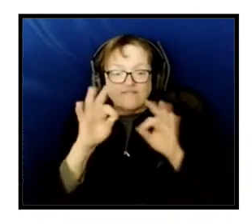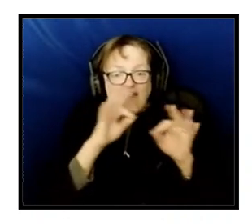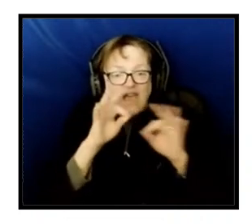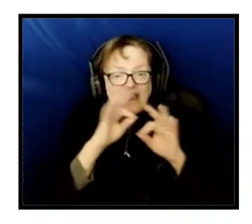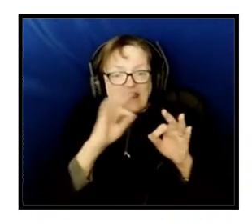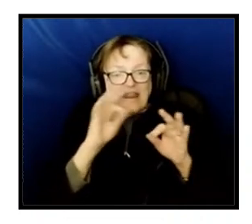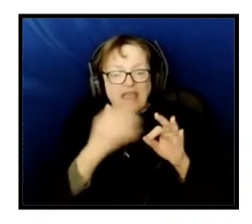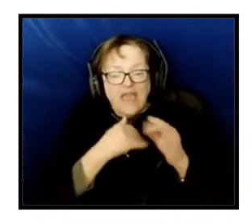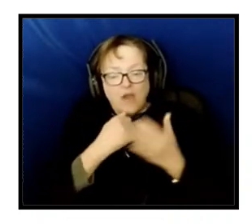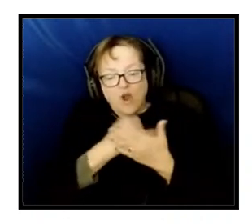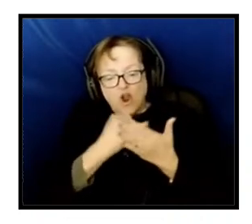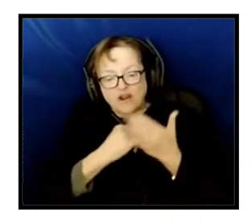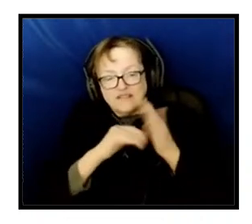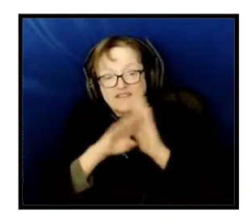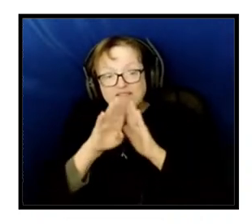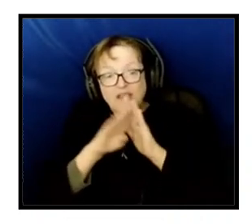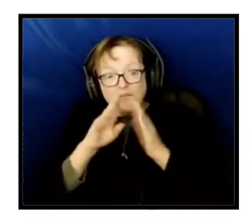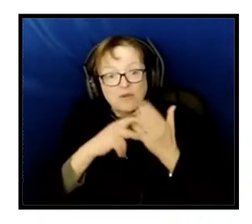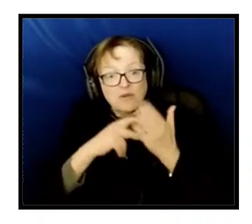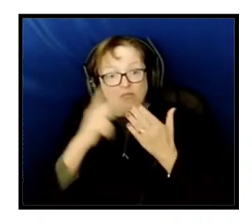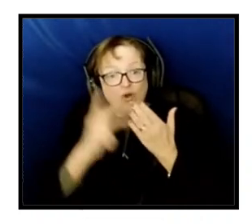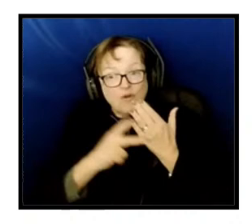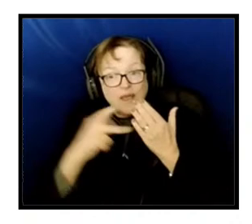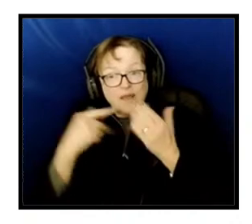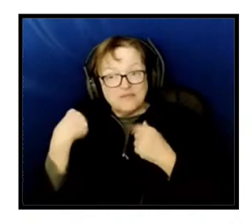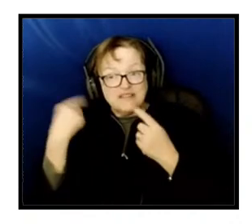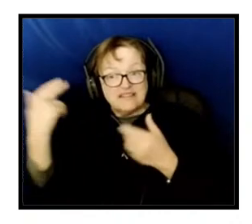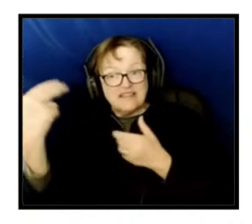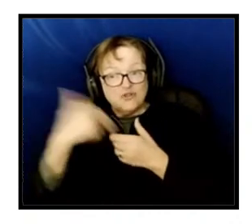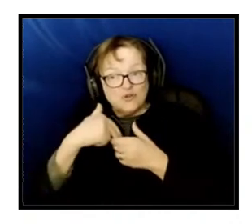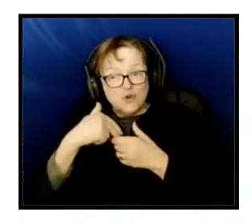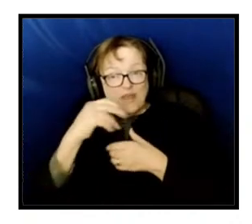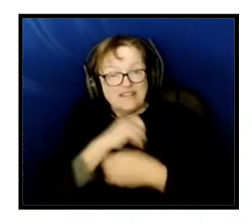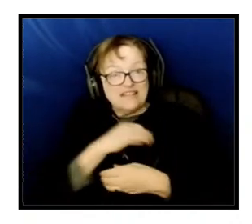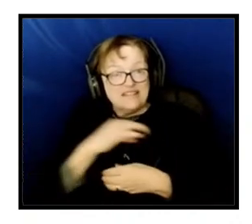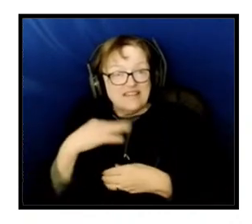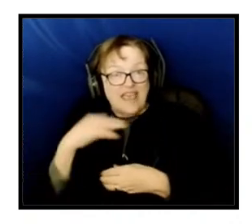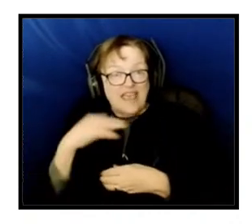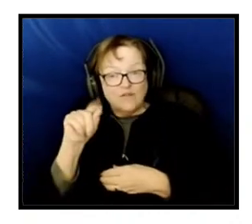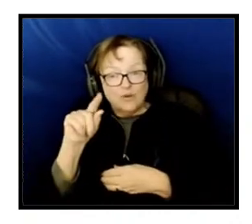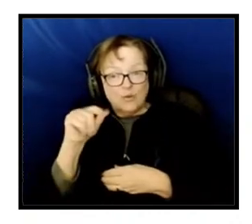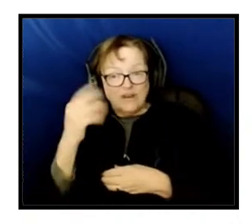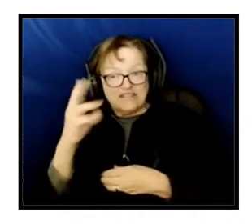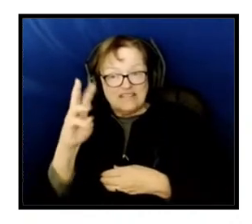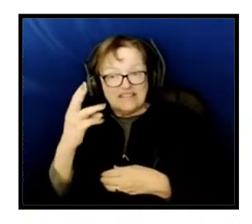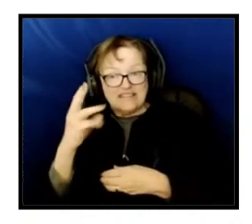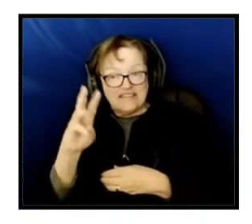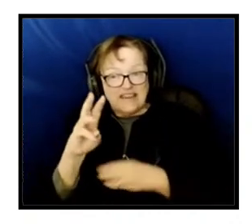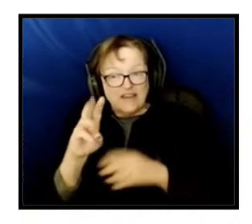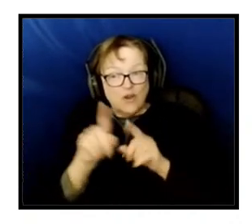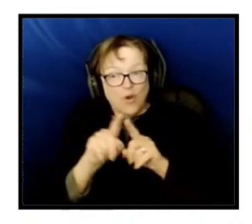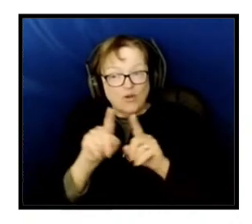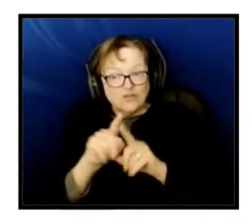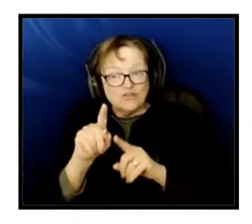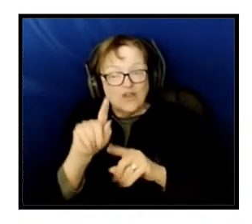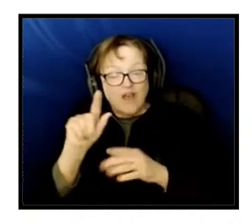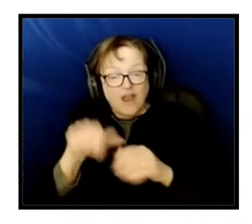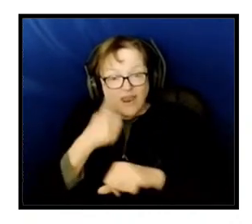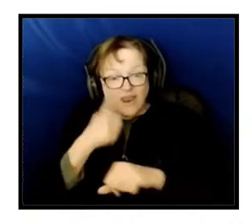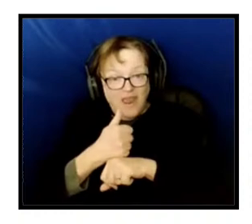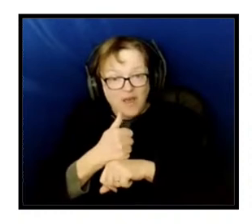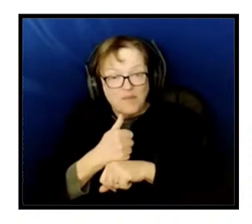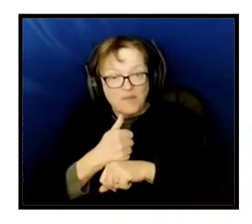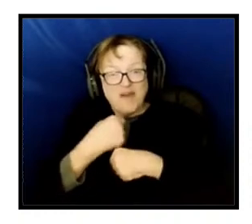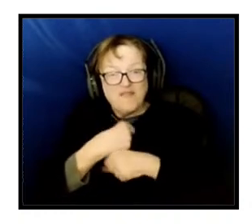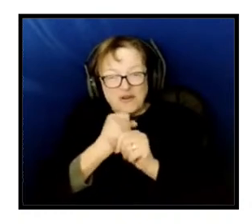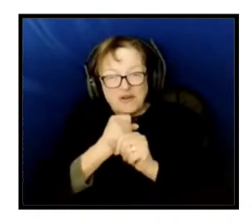our artist development program, since joining the staff in 2016. He's also a former, he's also an alum of Create Change,